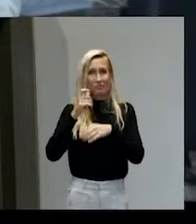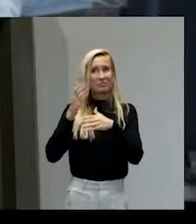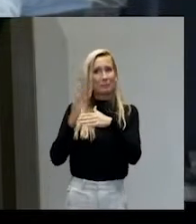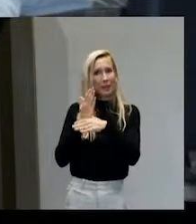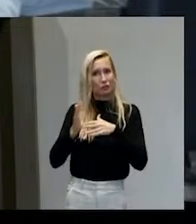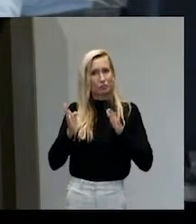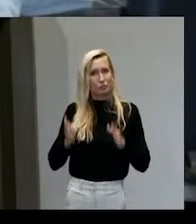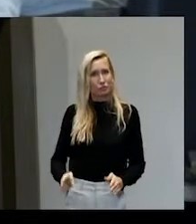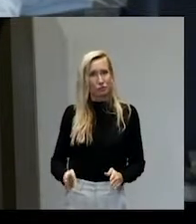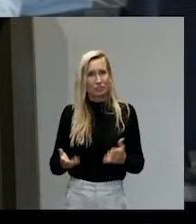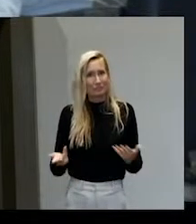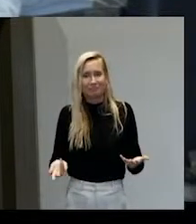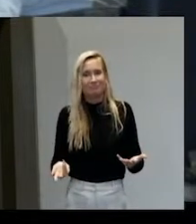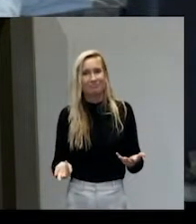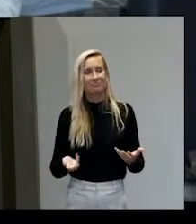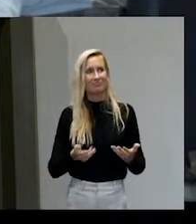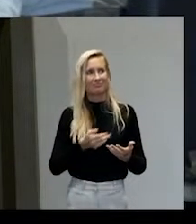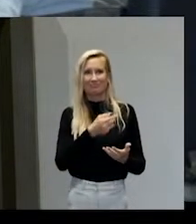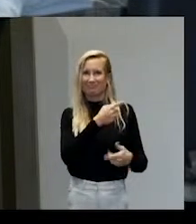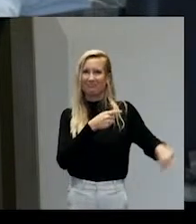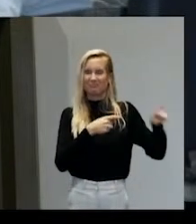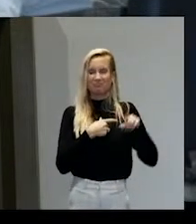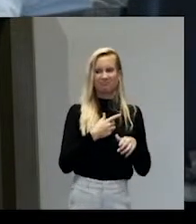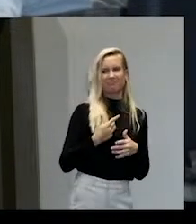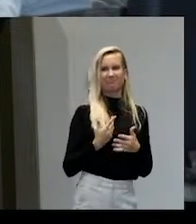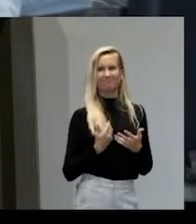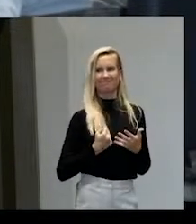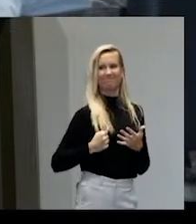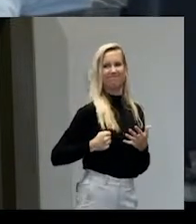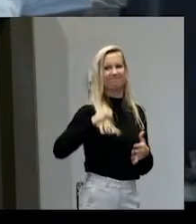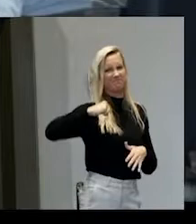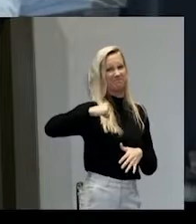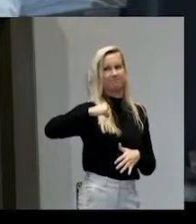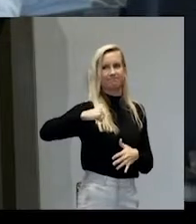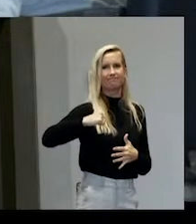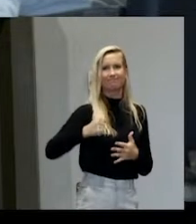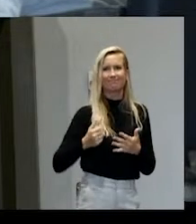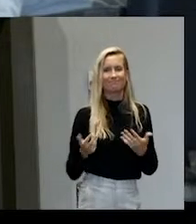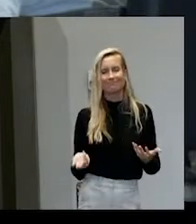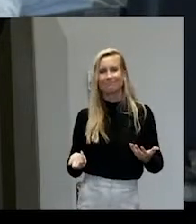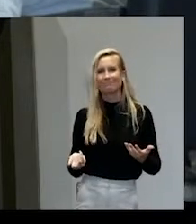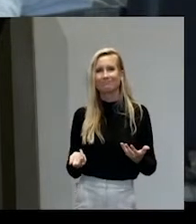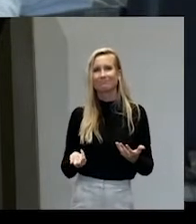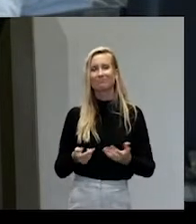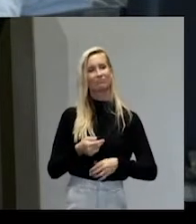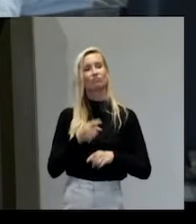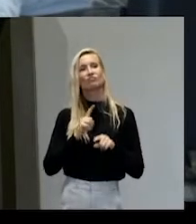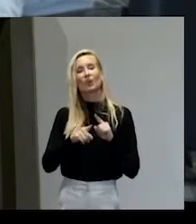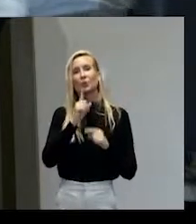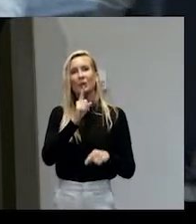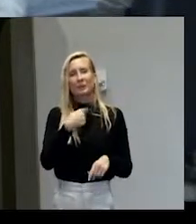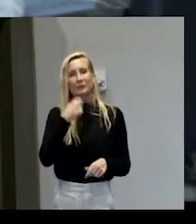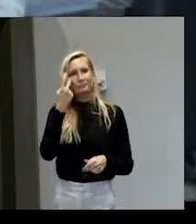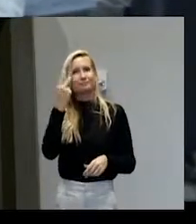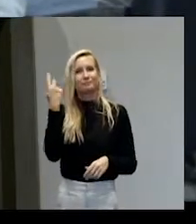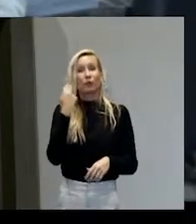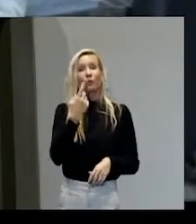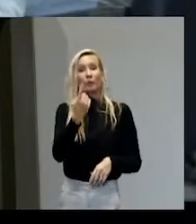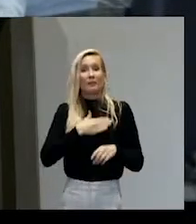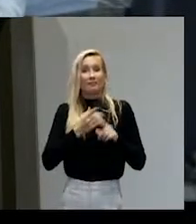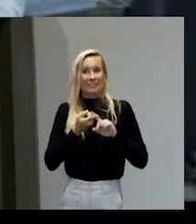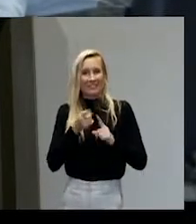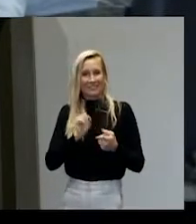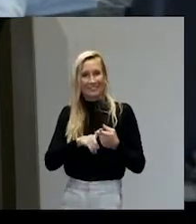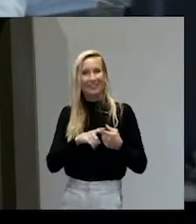her son's on the spectrum now, and we've been friends forever. And she was like, because of you and how you were when we grew up,